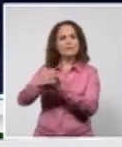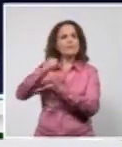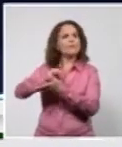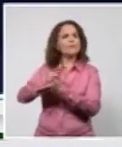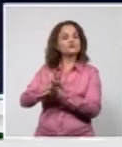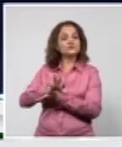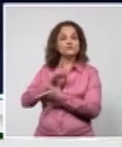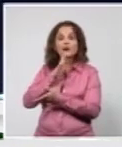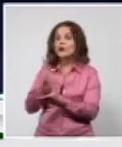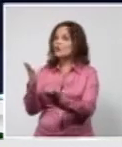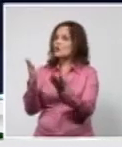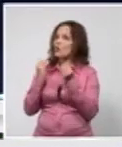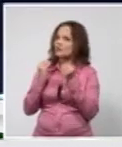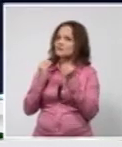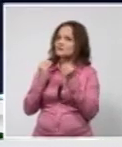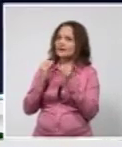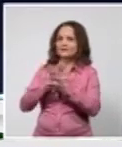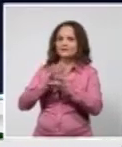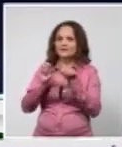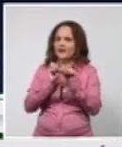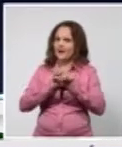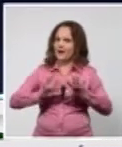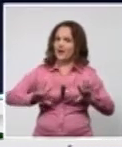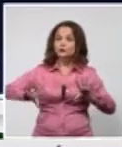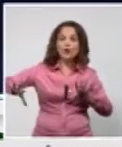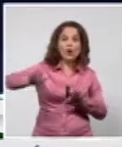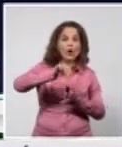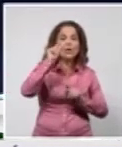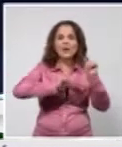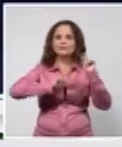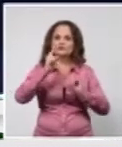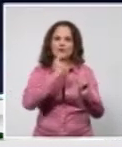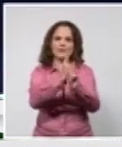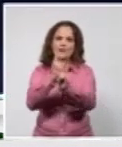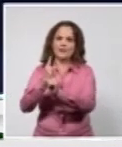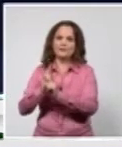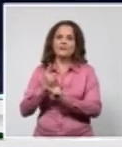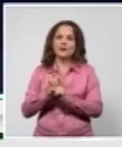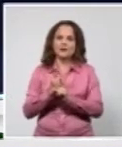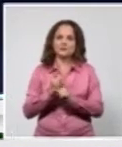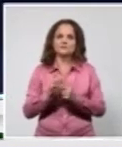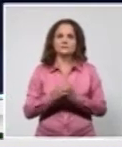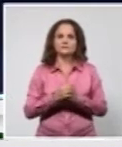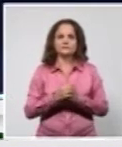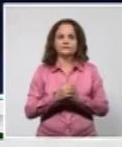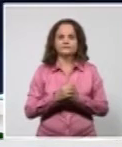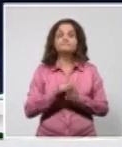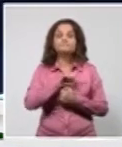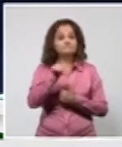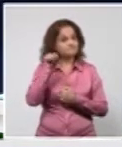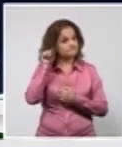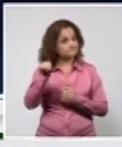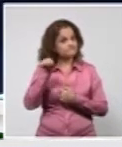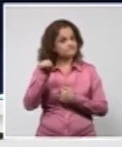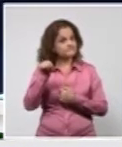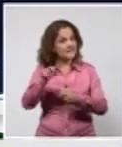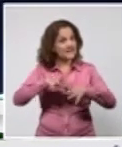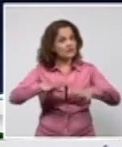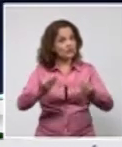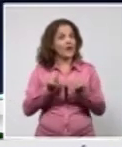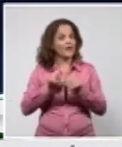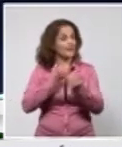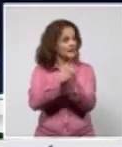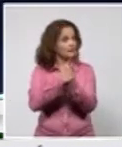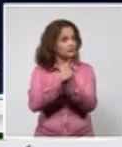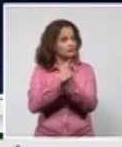individuals are under the age of 20, of which 8 belong to pediatric ages, what stands at